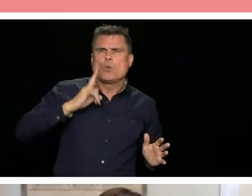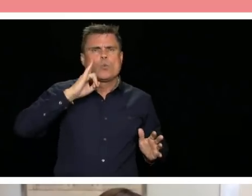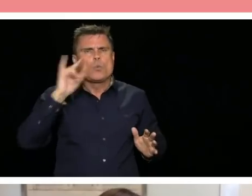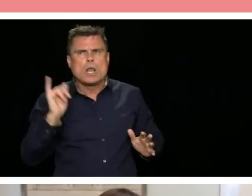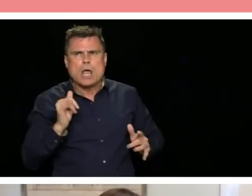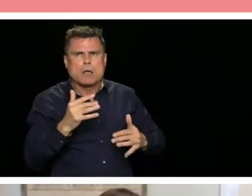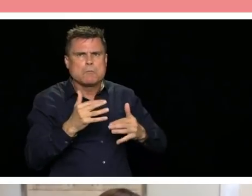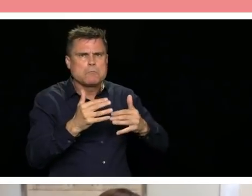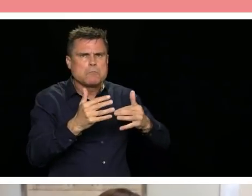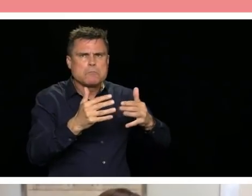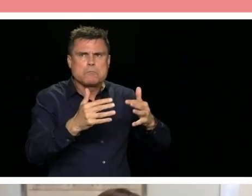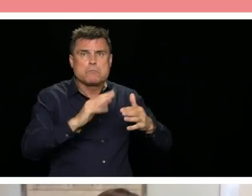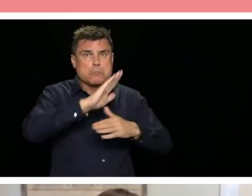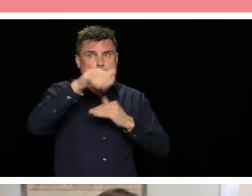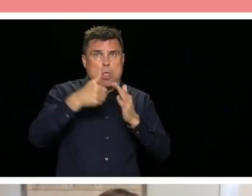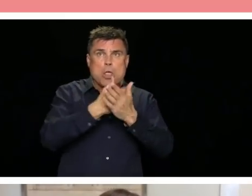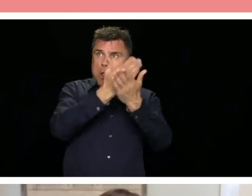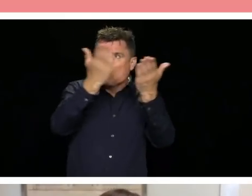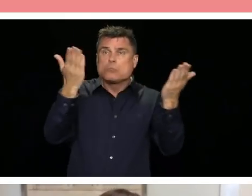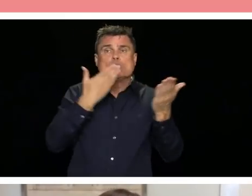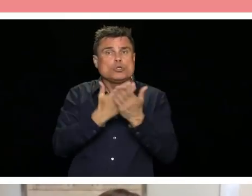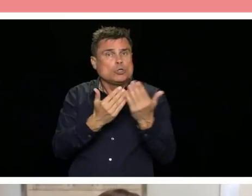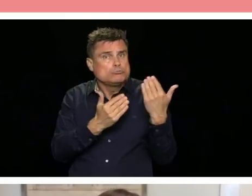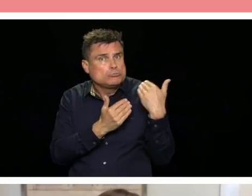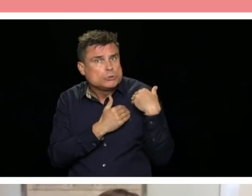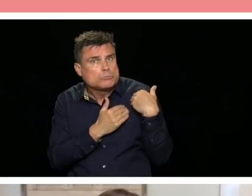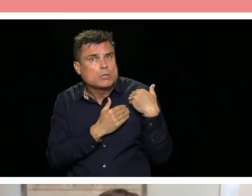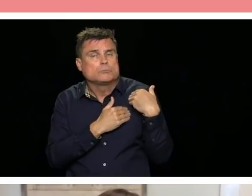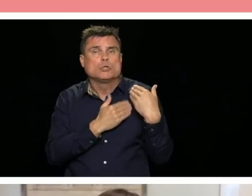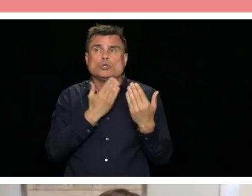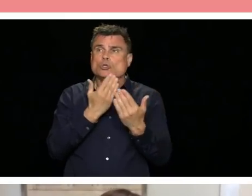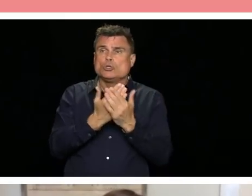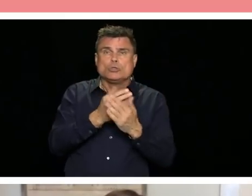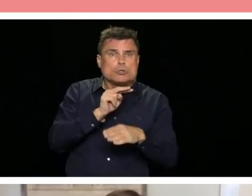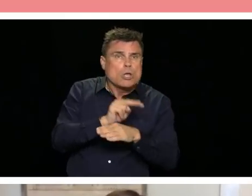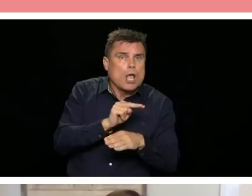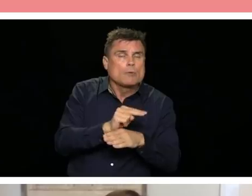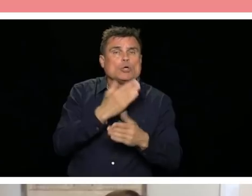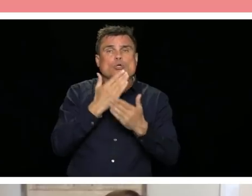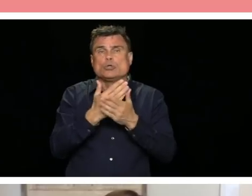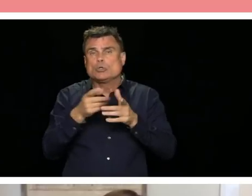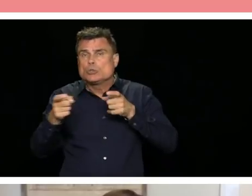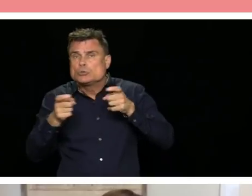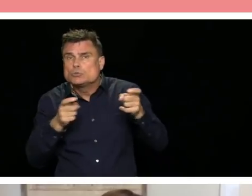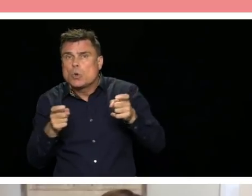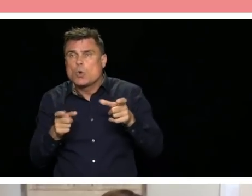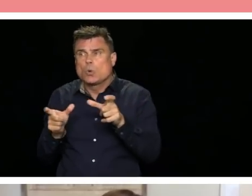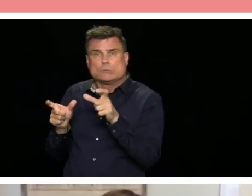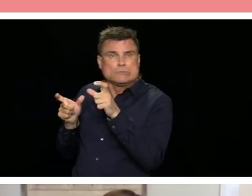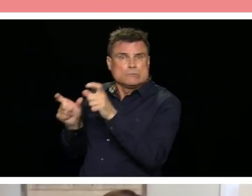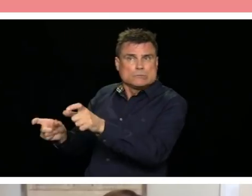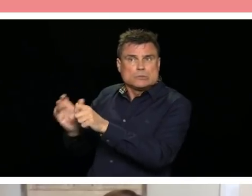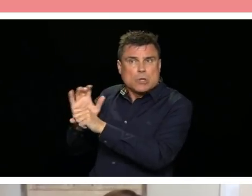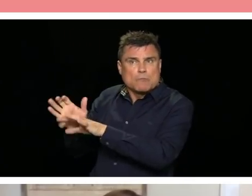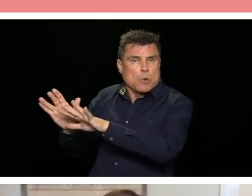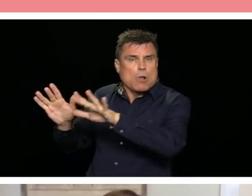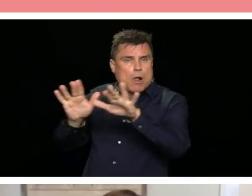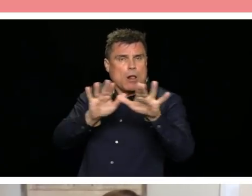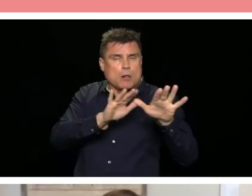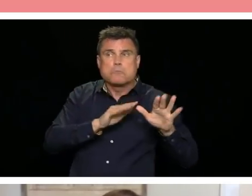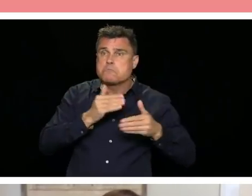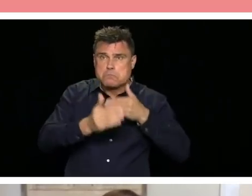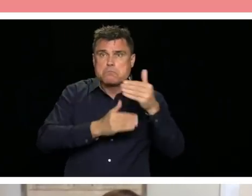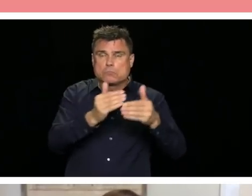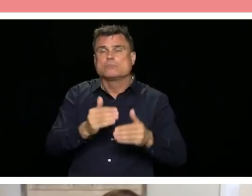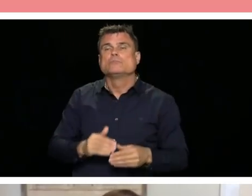comes from Holly. And Holly, I'm going to direct this question to Minister Chen. What's being done to protect